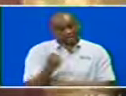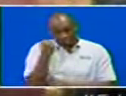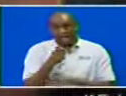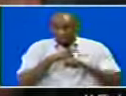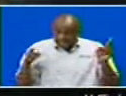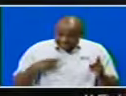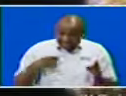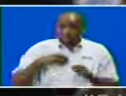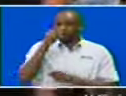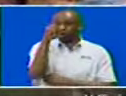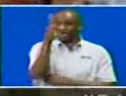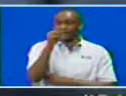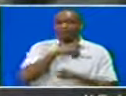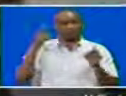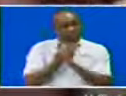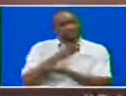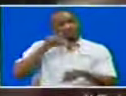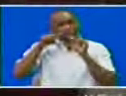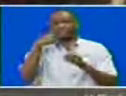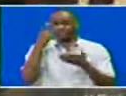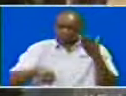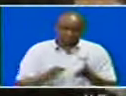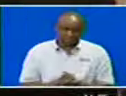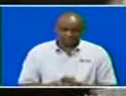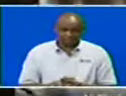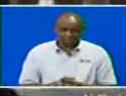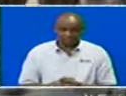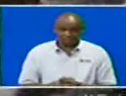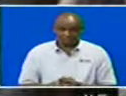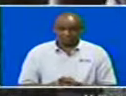Party's handling of upcoming nominations